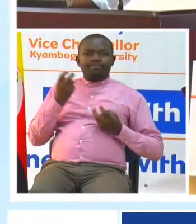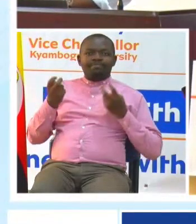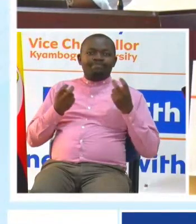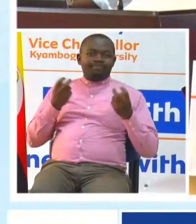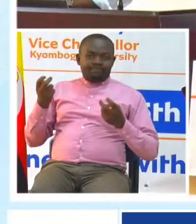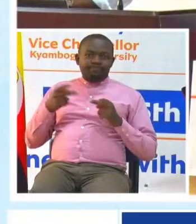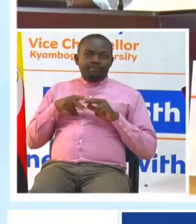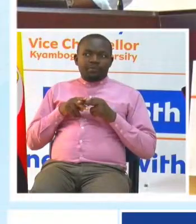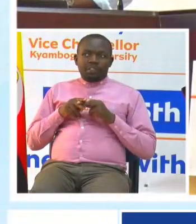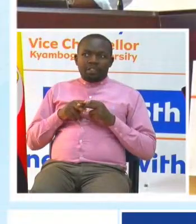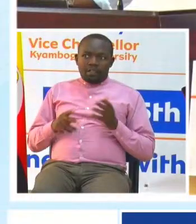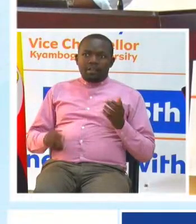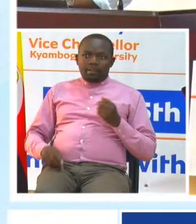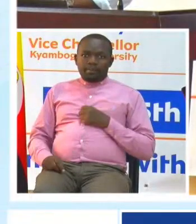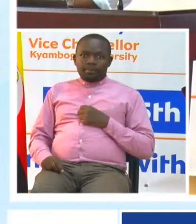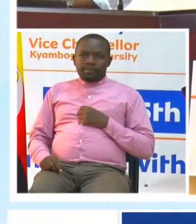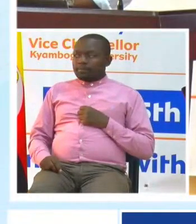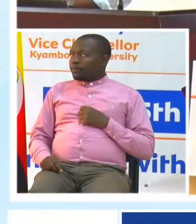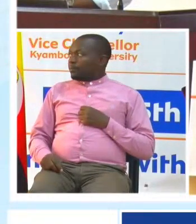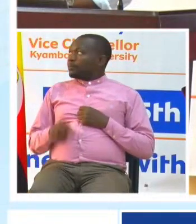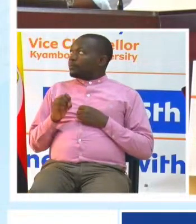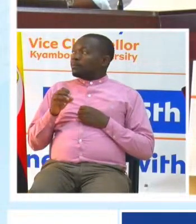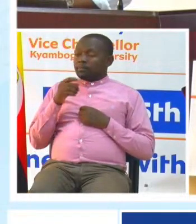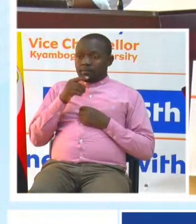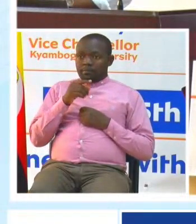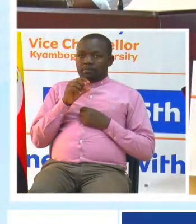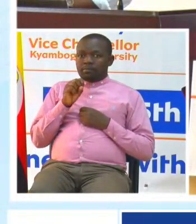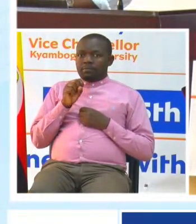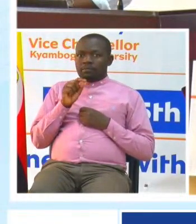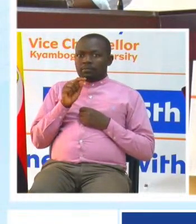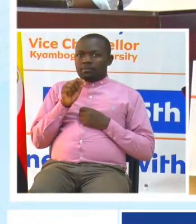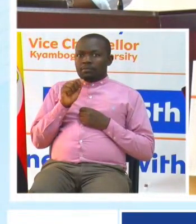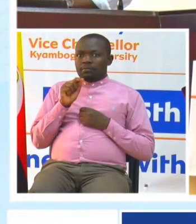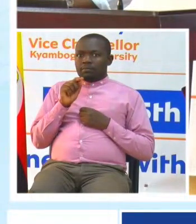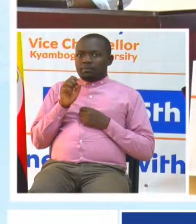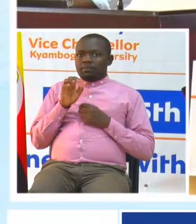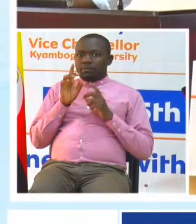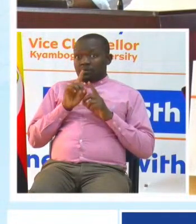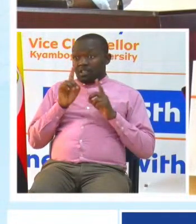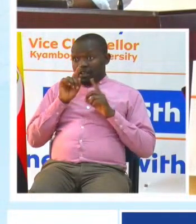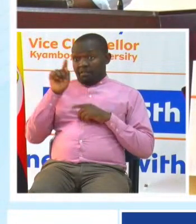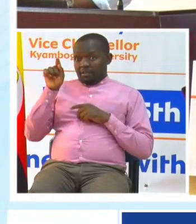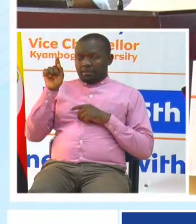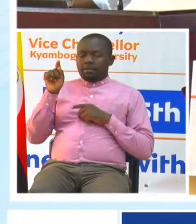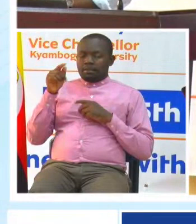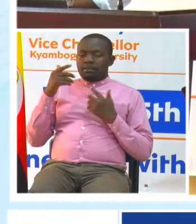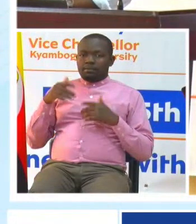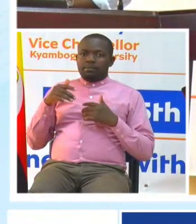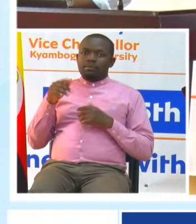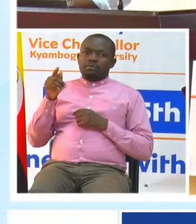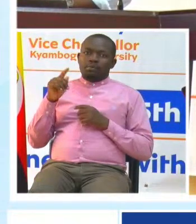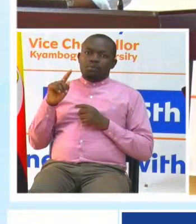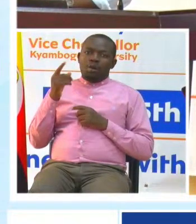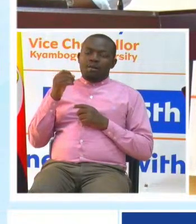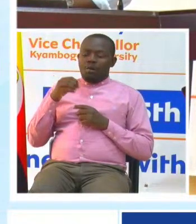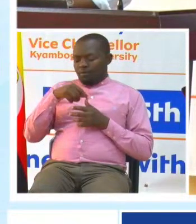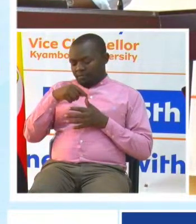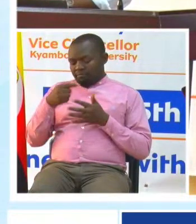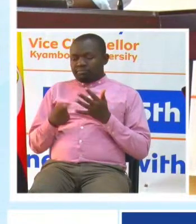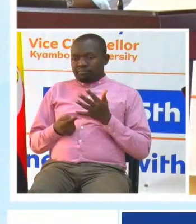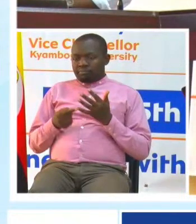and South Carolina State University was one of them. Then you also have to look at what's your long-term goal.